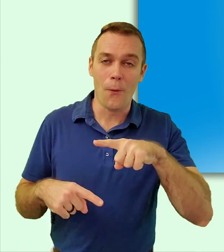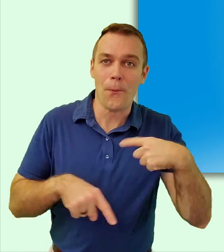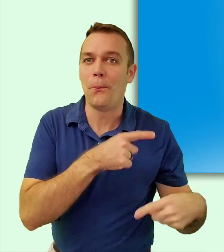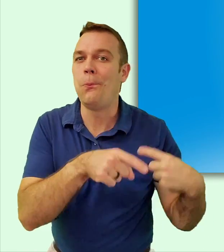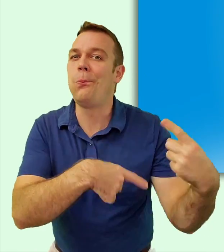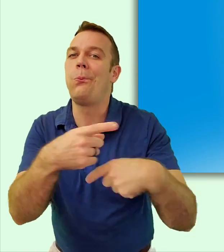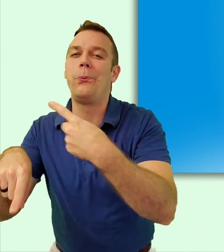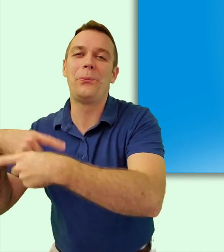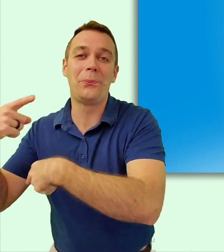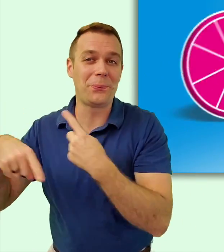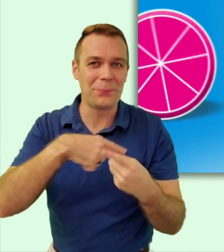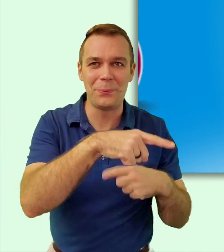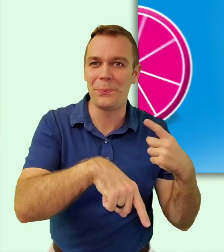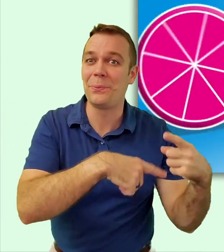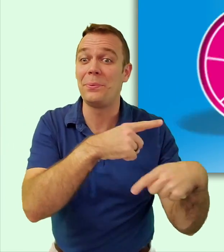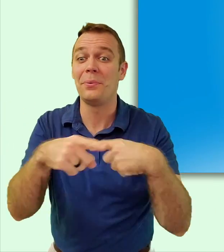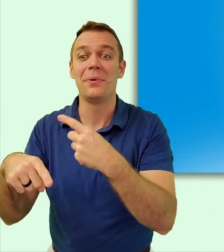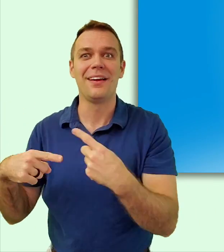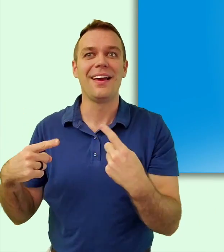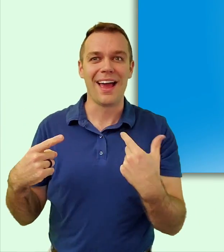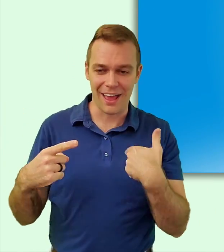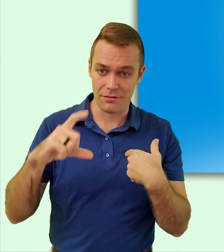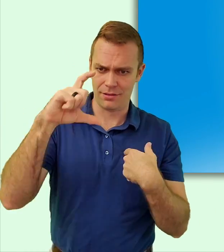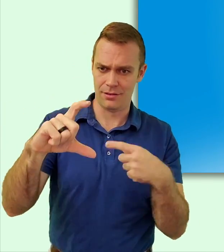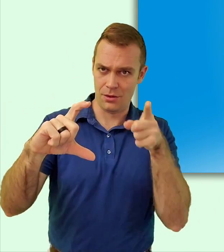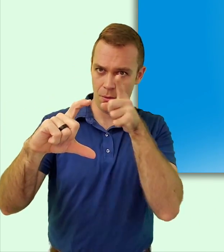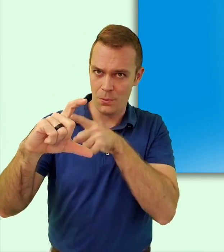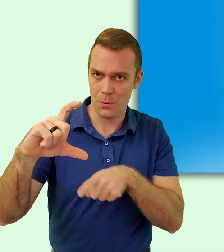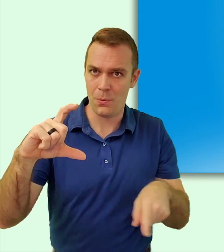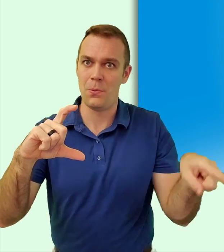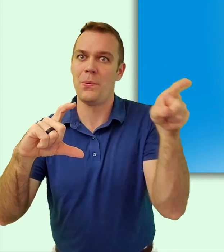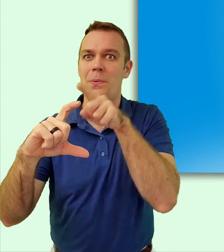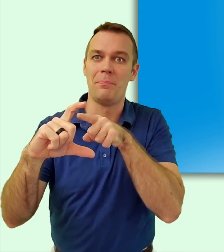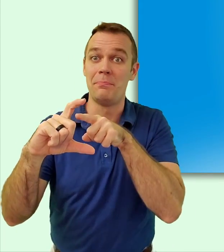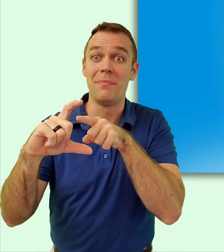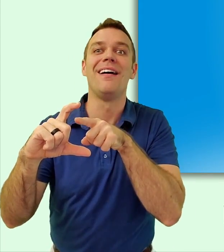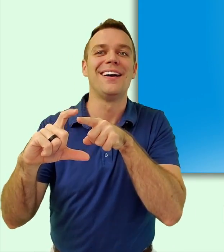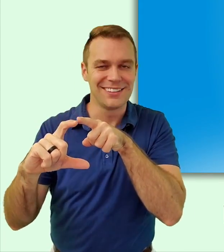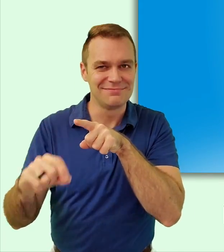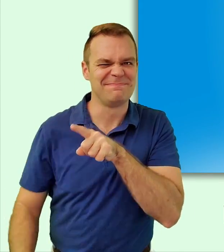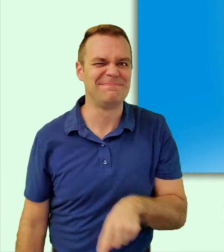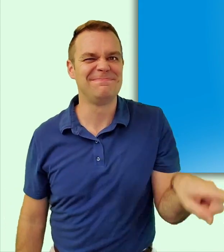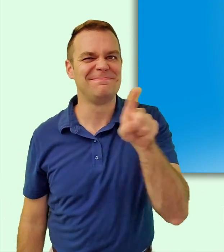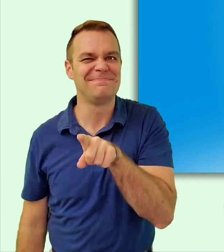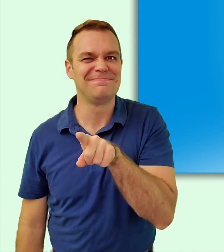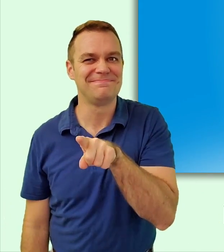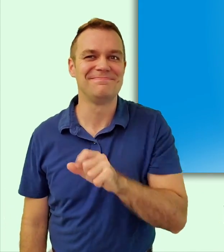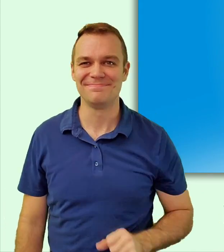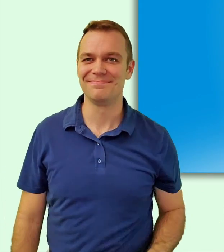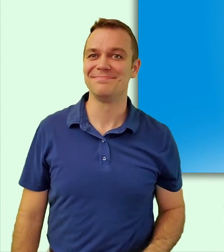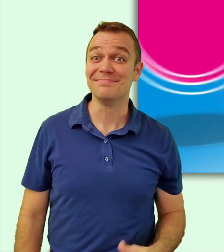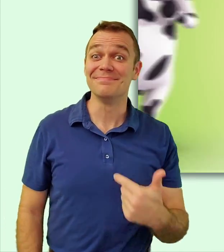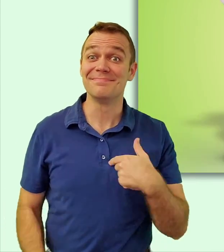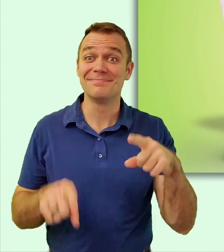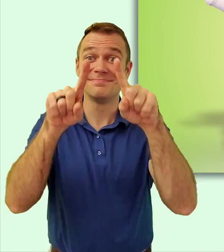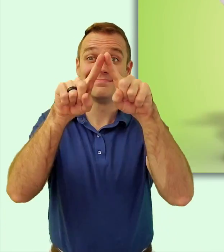go round and round and round. I only have 1 side. I'm a circle, round and